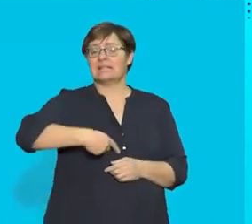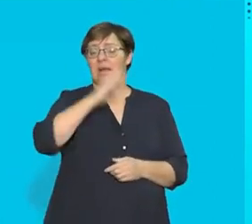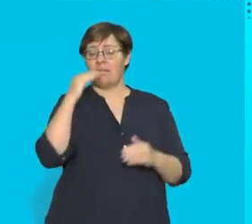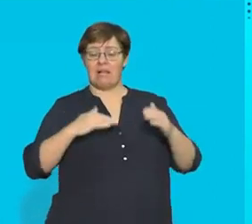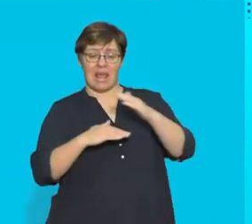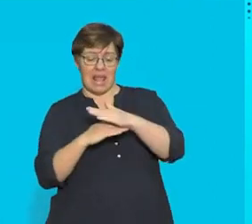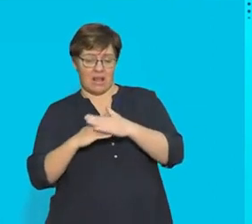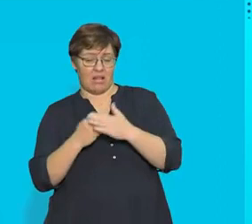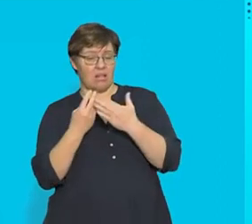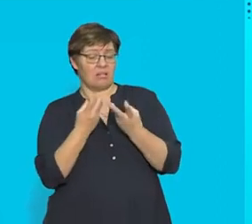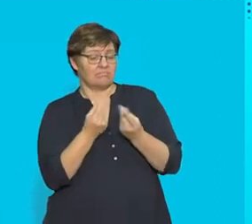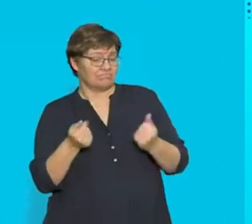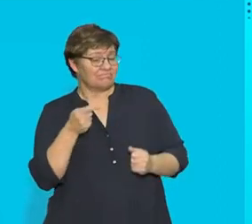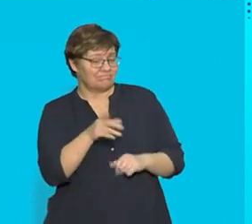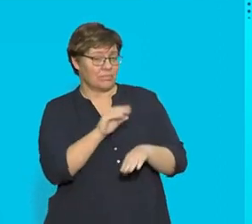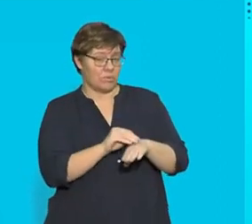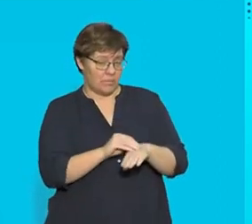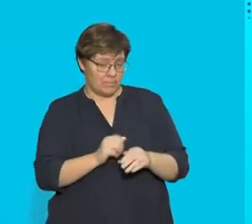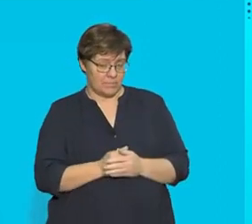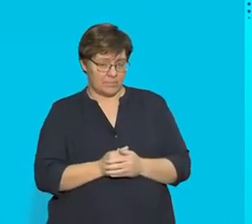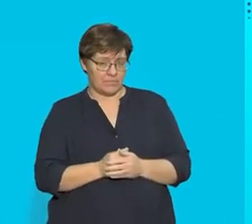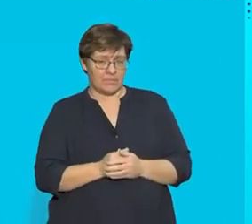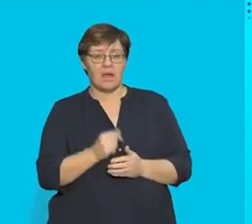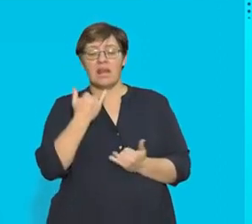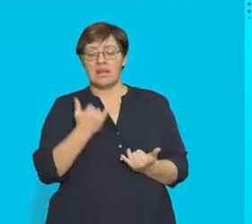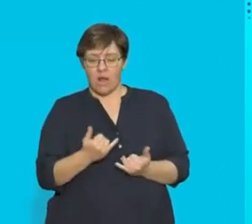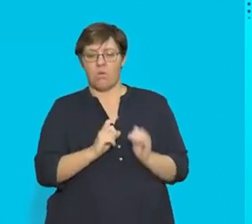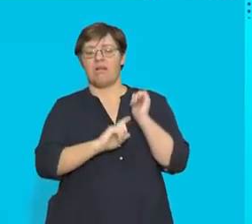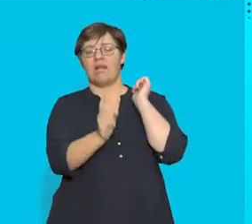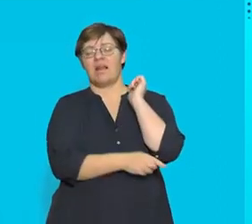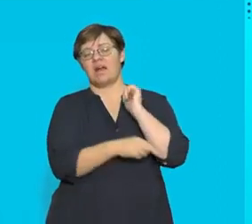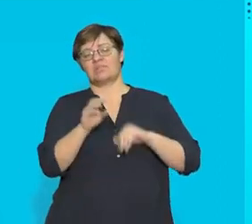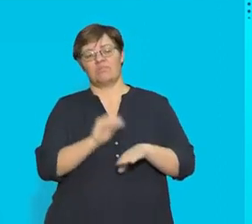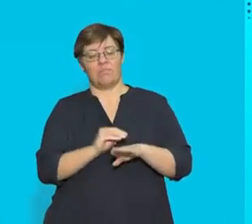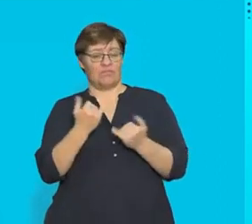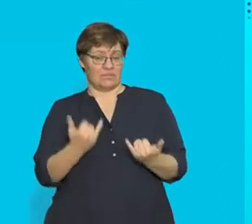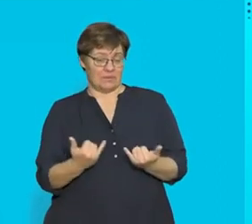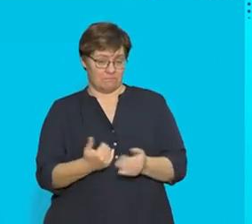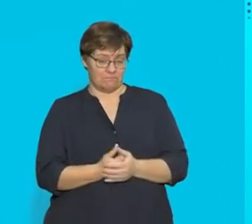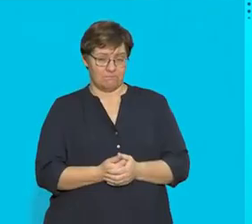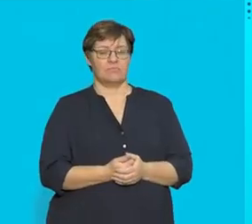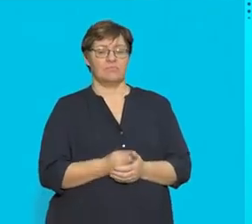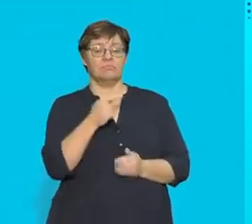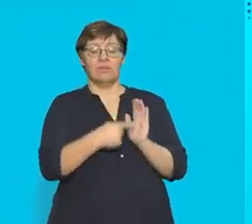double angle formulae to solve the problems. Let's continue with our last problem for the day.